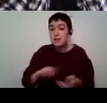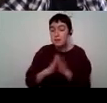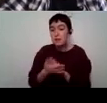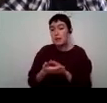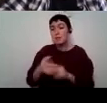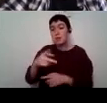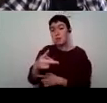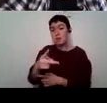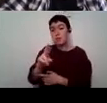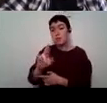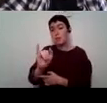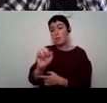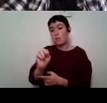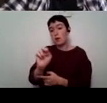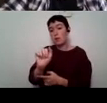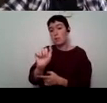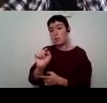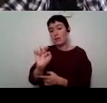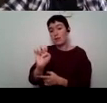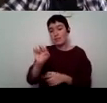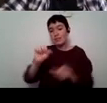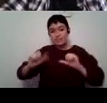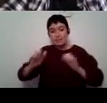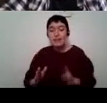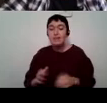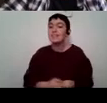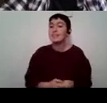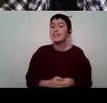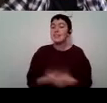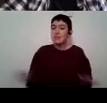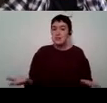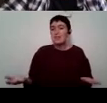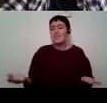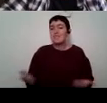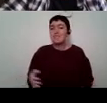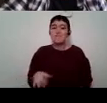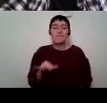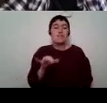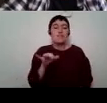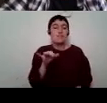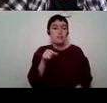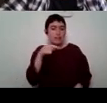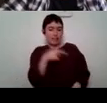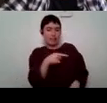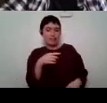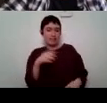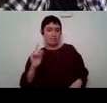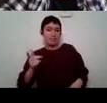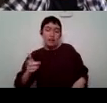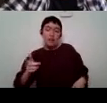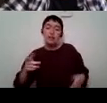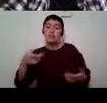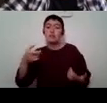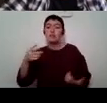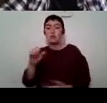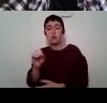in the field, and put together research projects. So there you have it. That's down the road here in Arriba. And